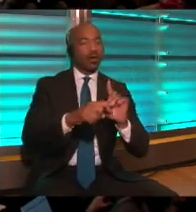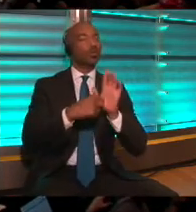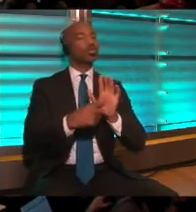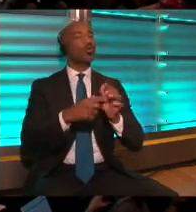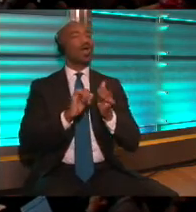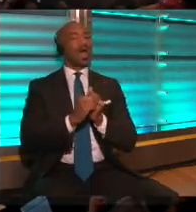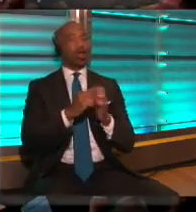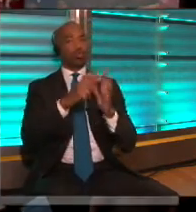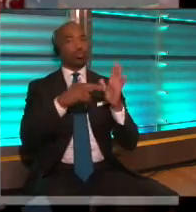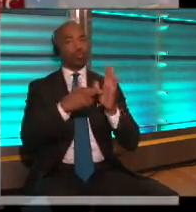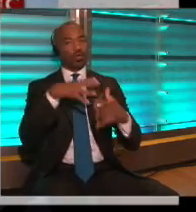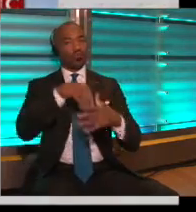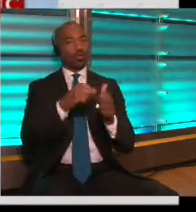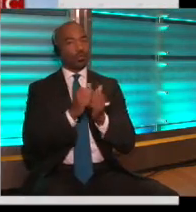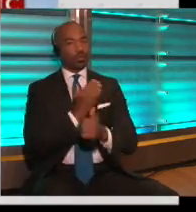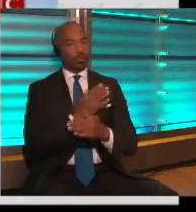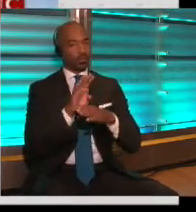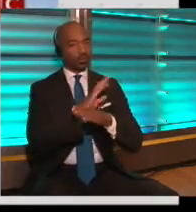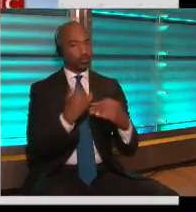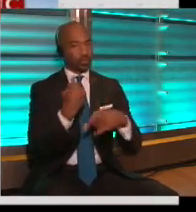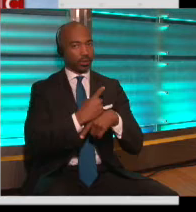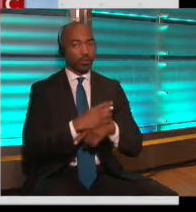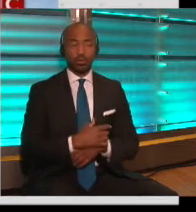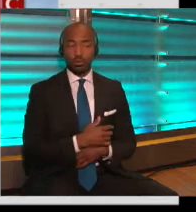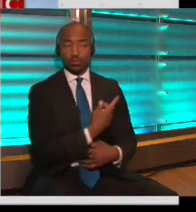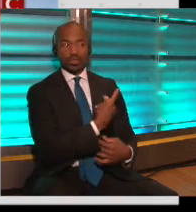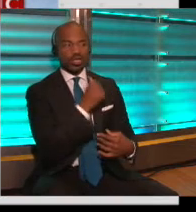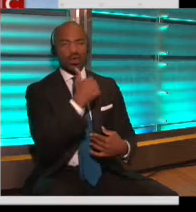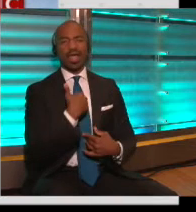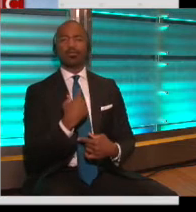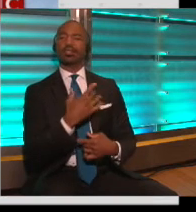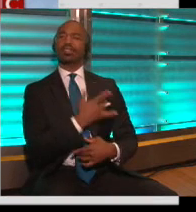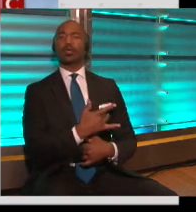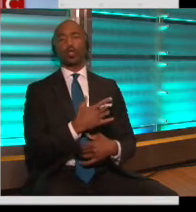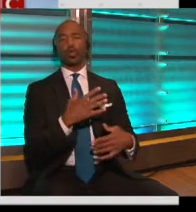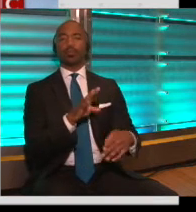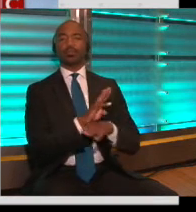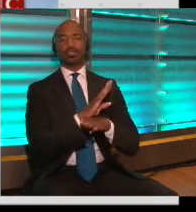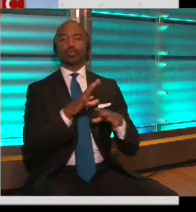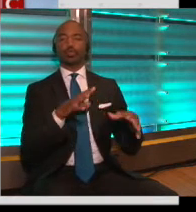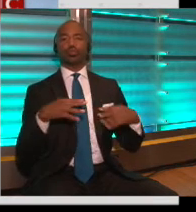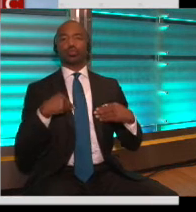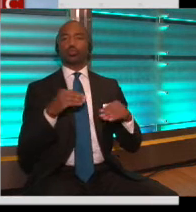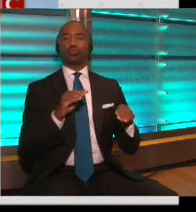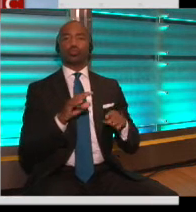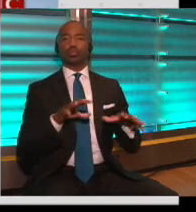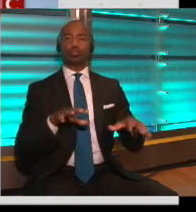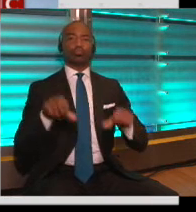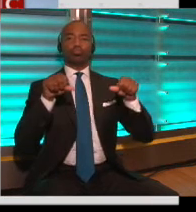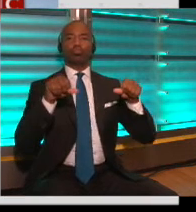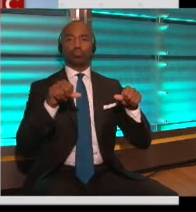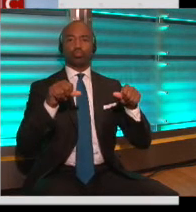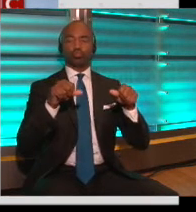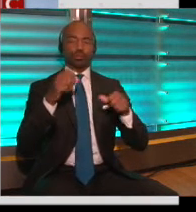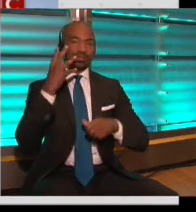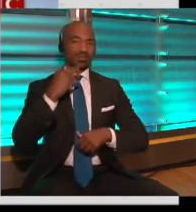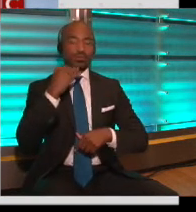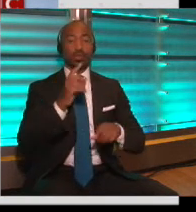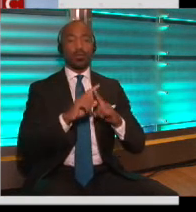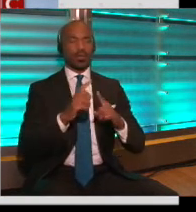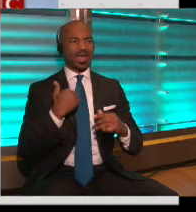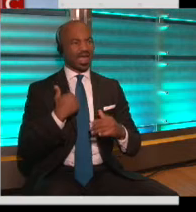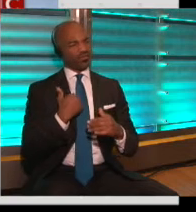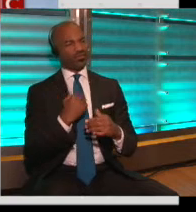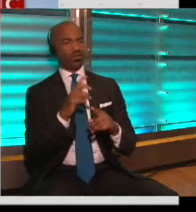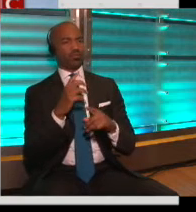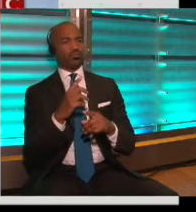today. Katherine and I don't have a typical entrepreneurial story. We've taken a very unconventional path in starting our company. And today